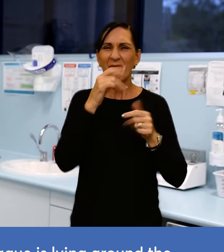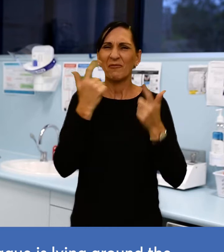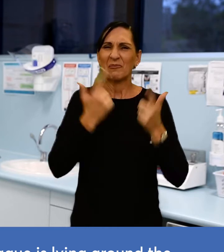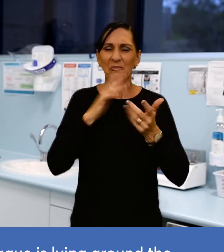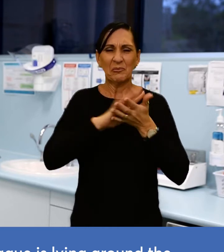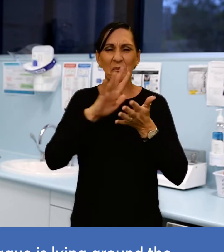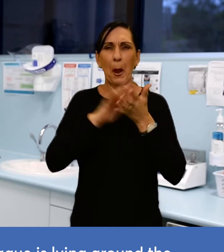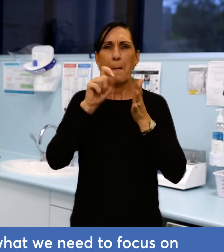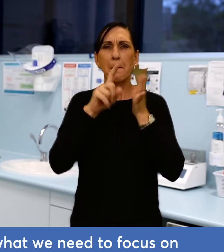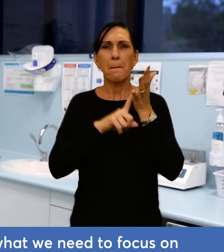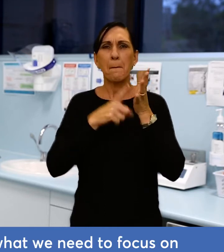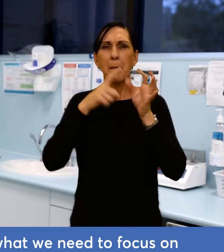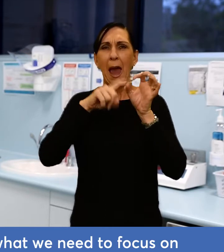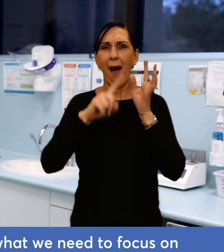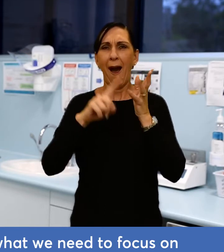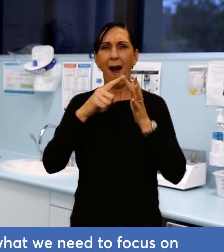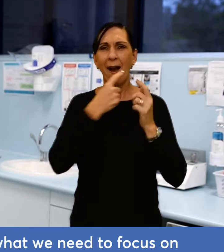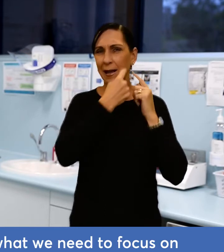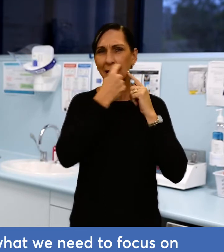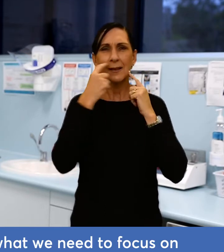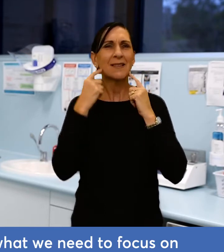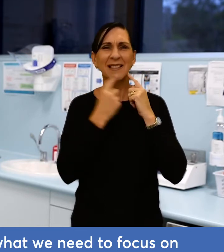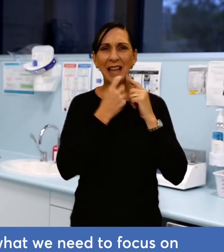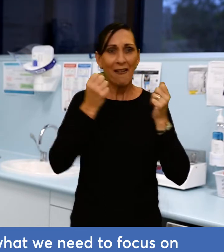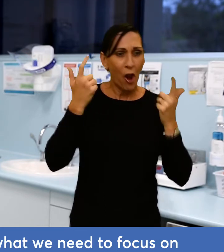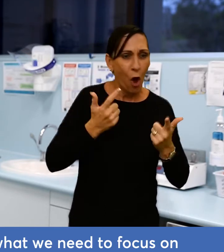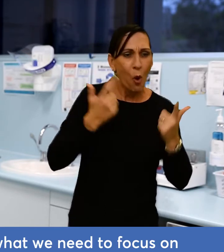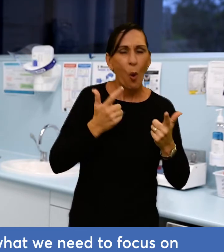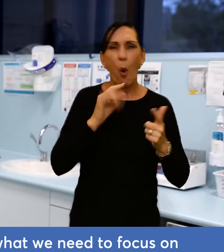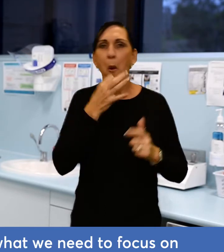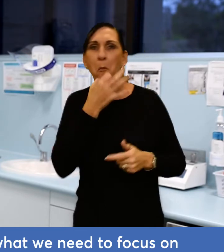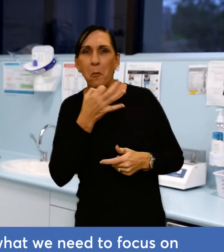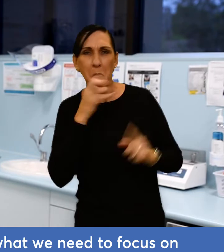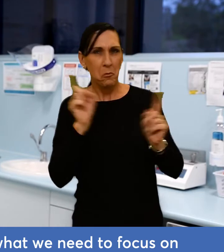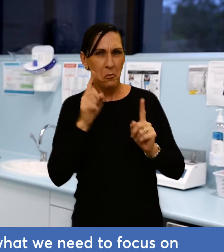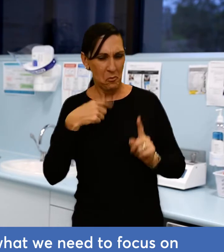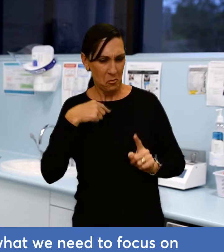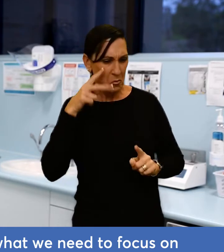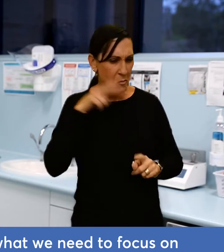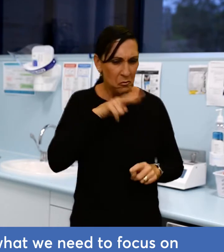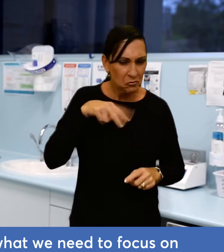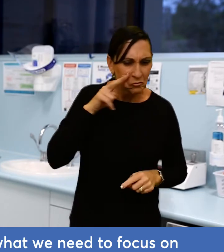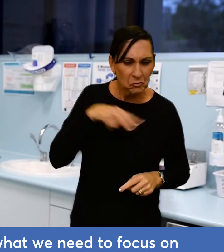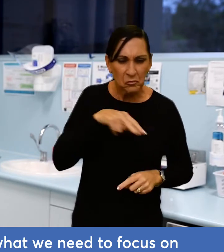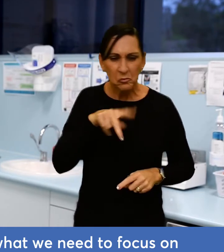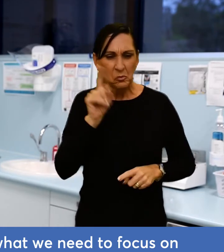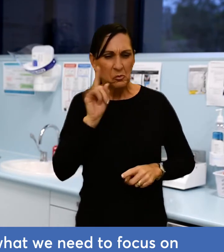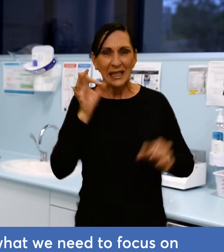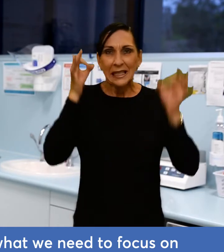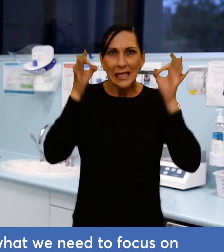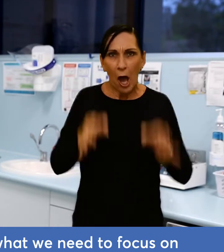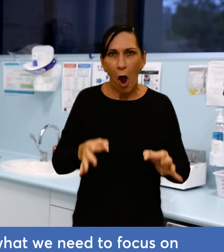line of the teeth. So we'll have an assessment of the mouth, decide what we need to focus on, and